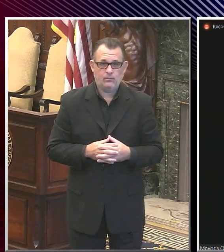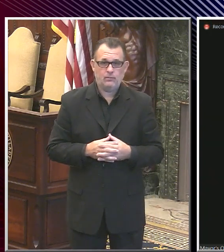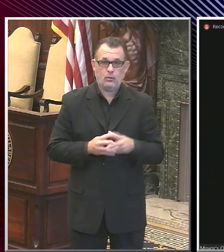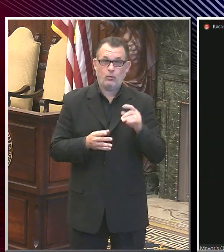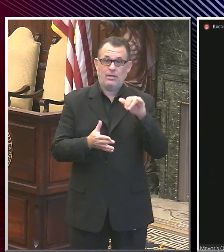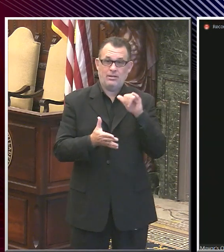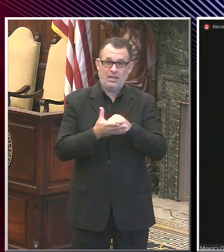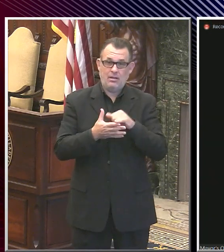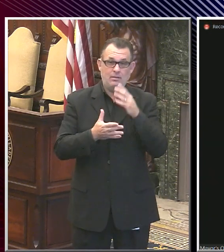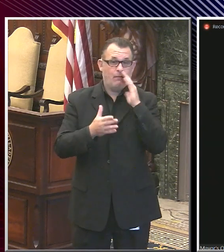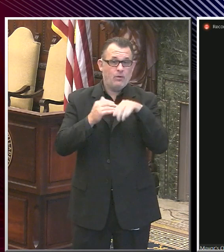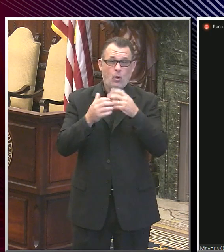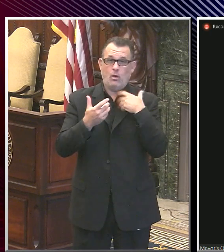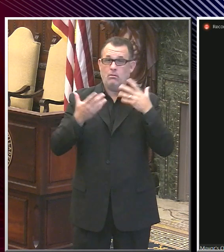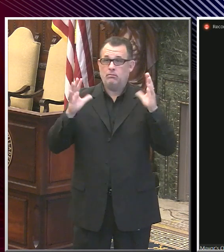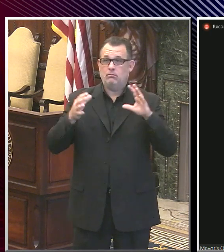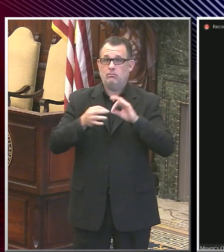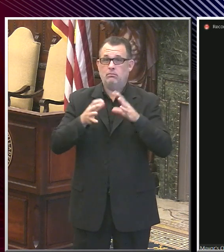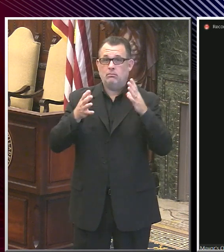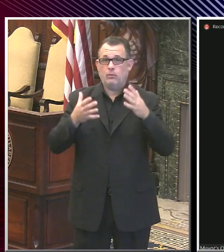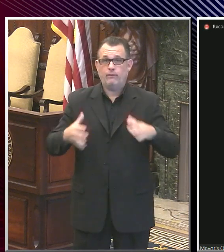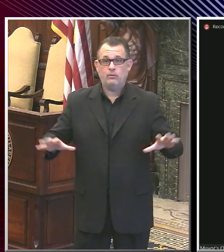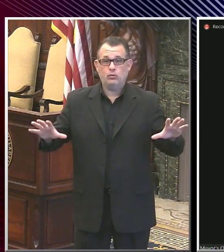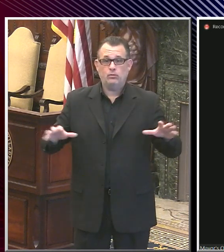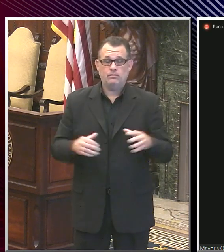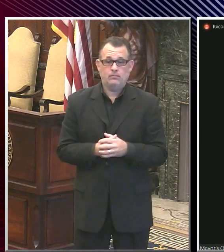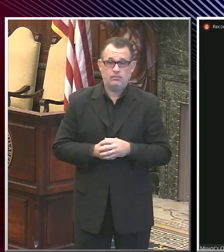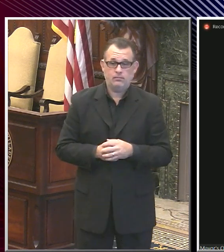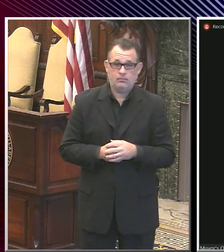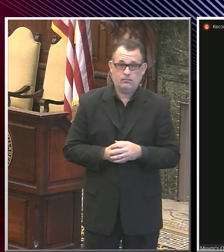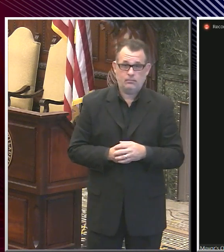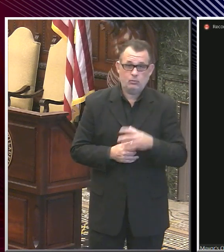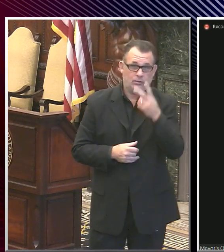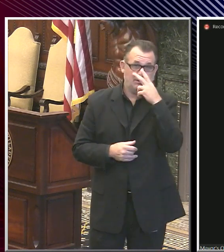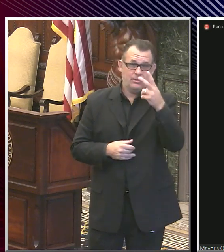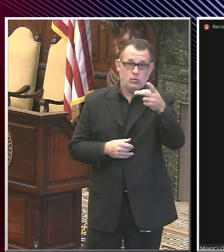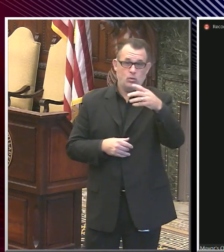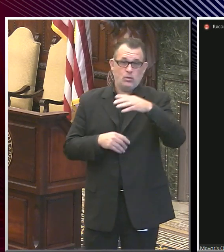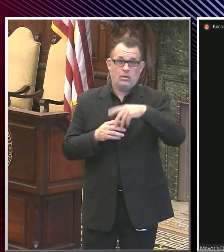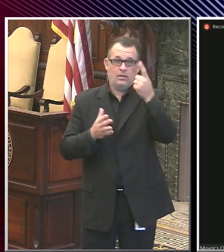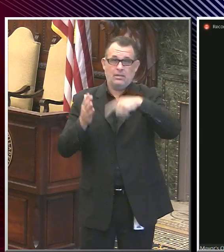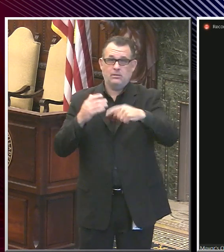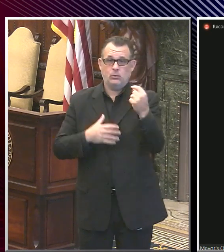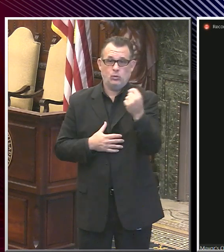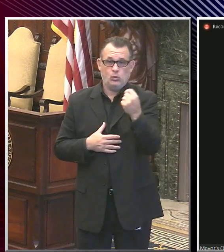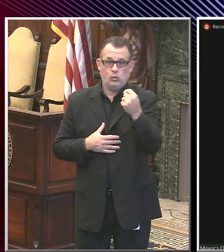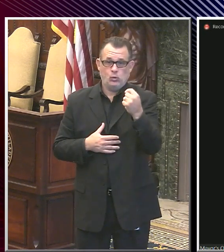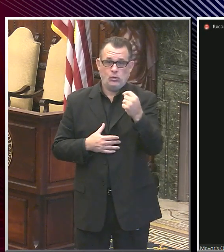thank you all. This concludes today's briefing, and we will resume these